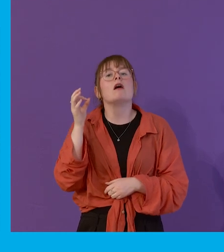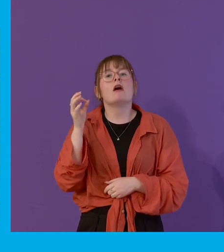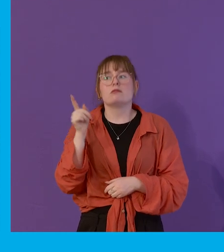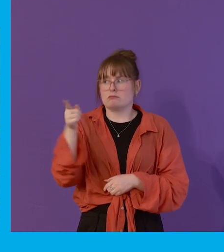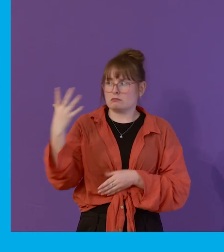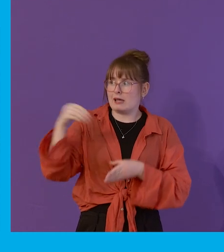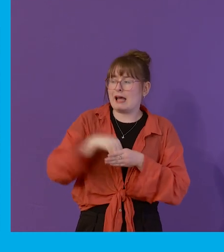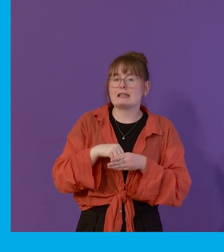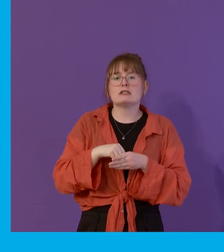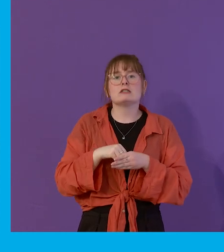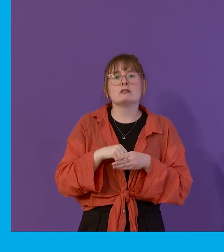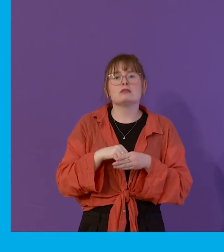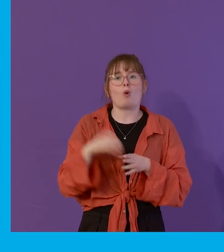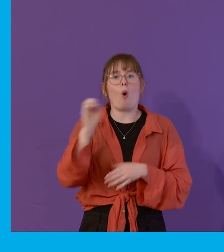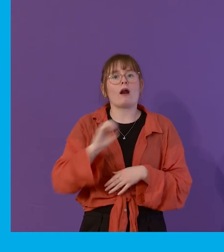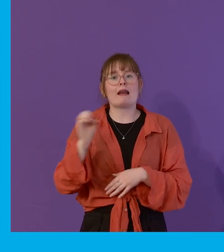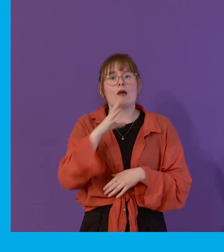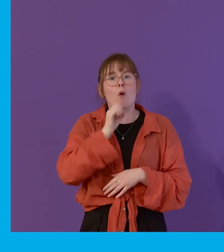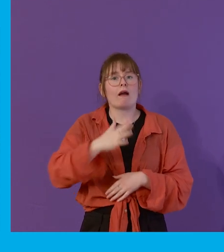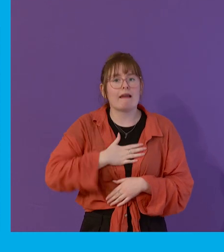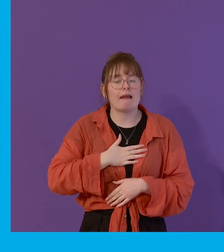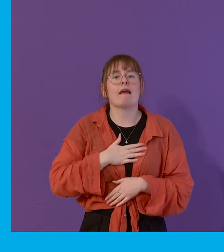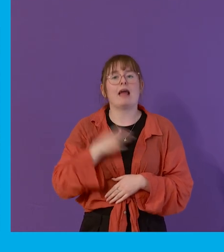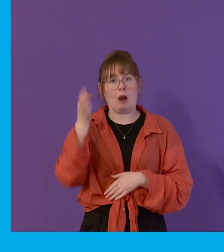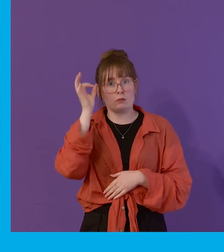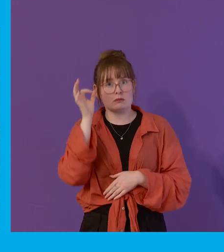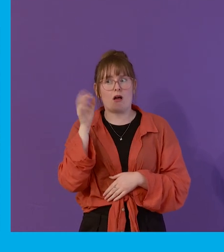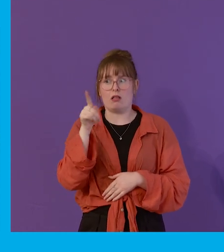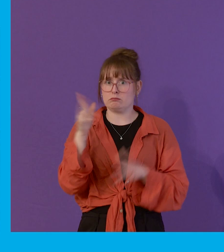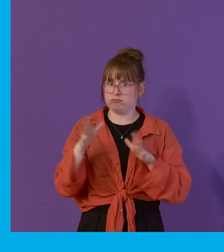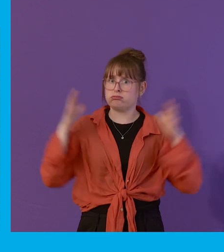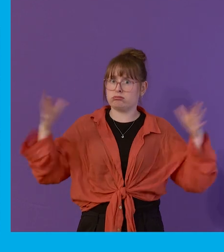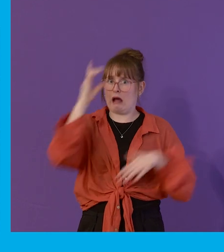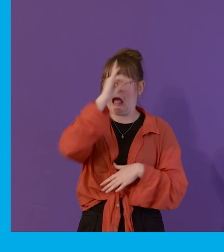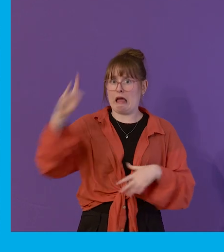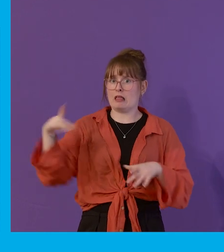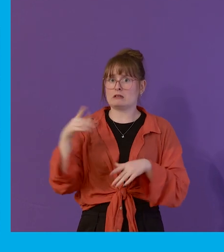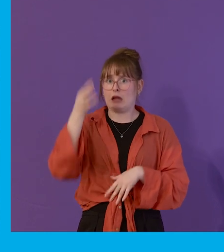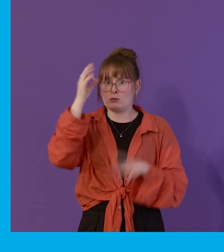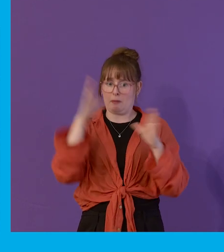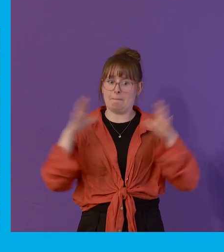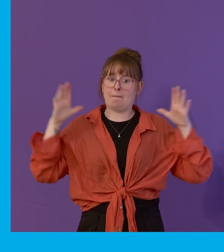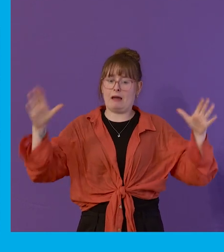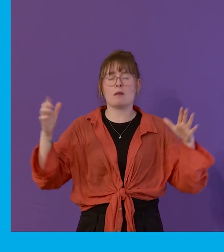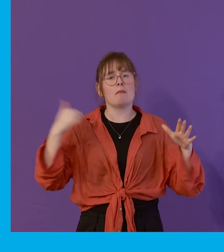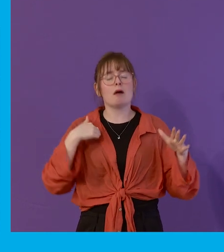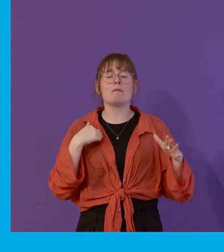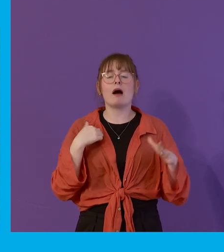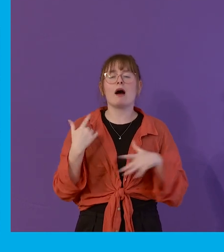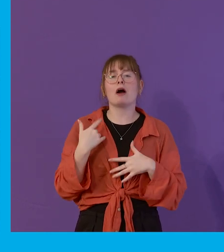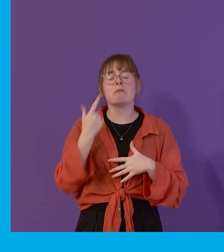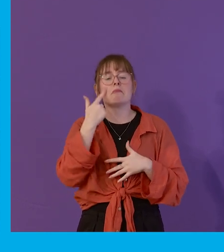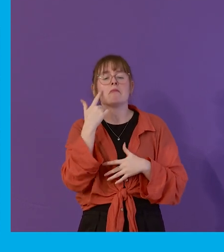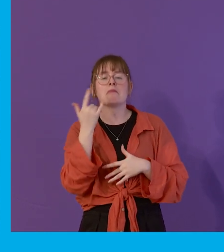you're in Orkney Island Council. Highland Council, as you say, is very big. And what I have a sense of from my work in the committee is